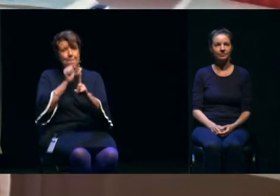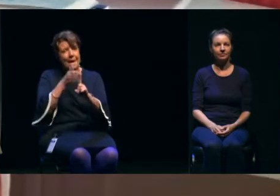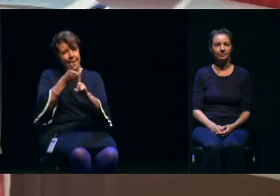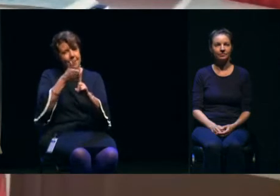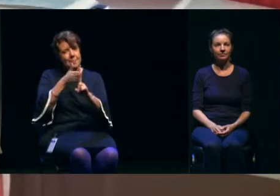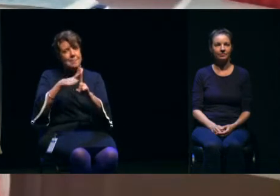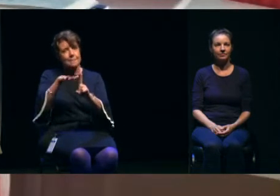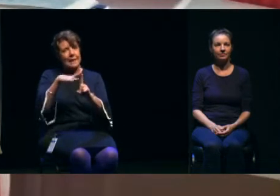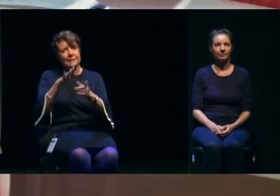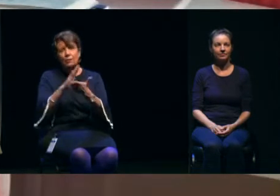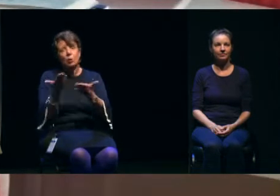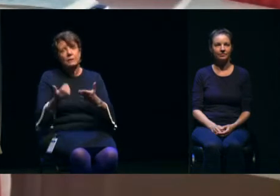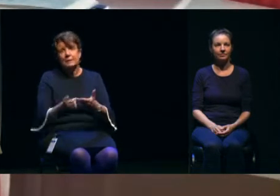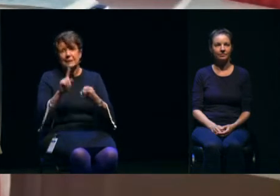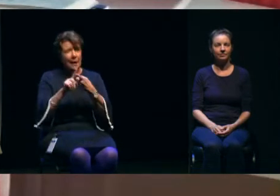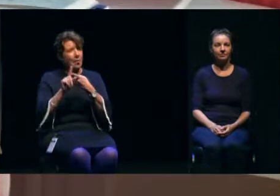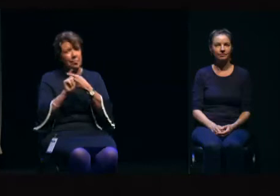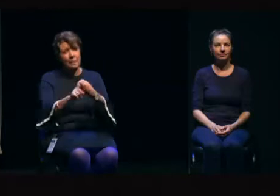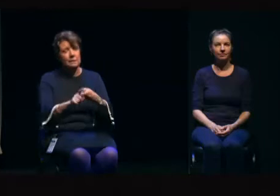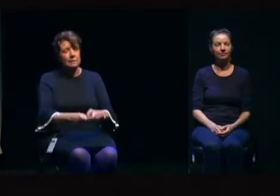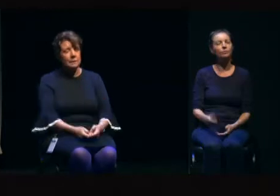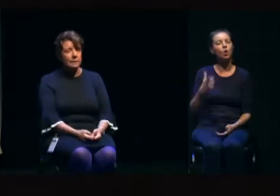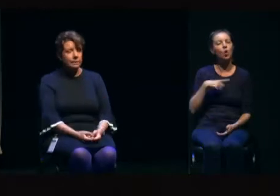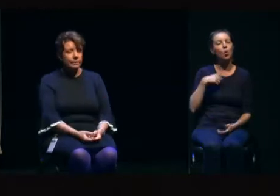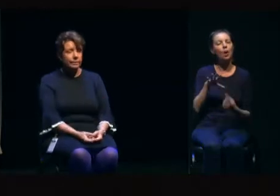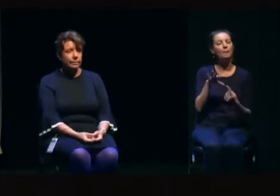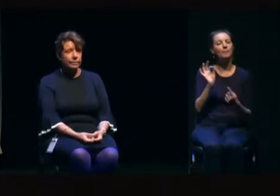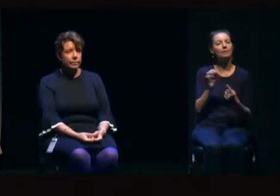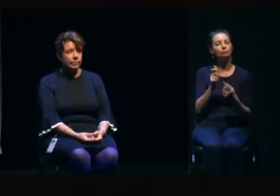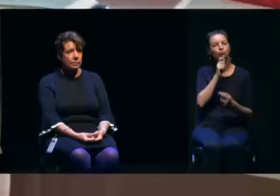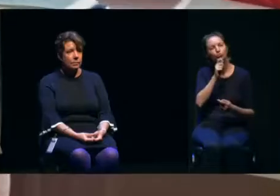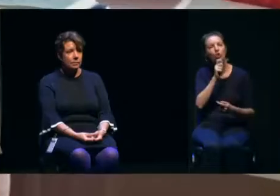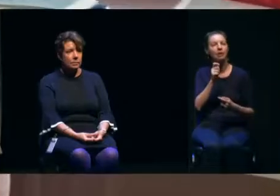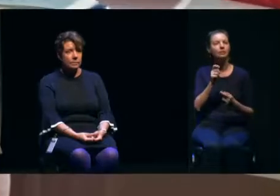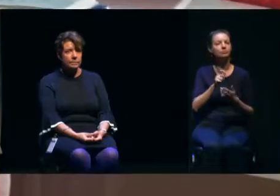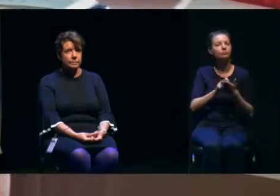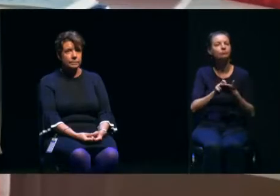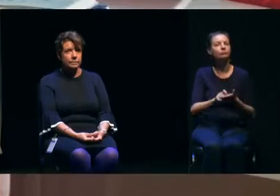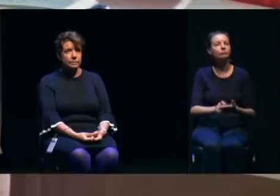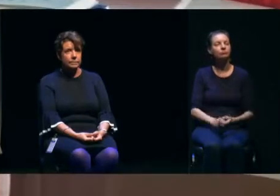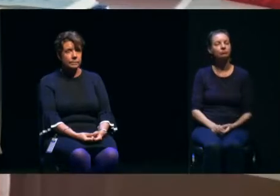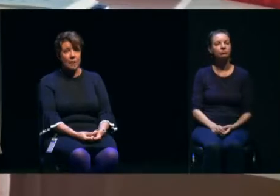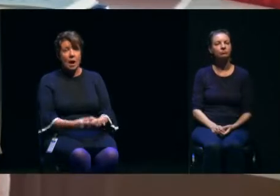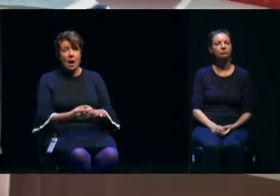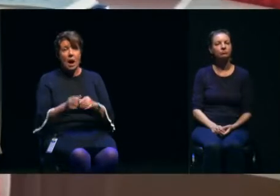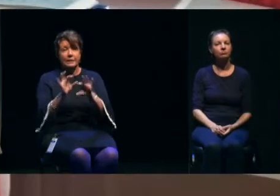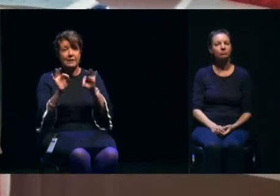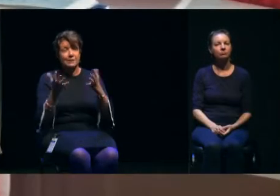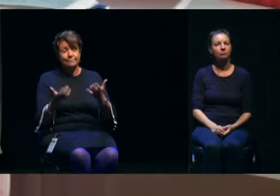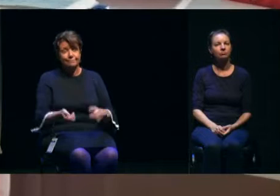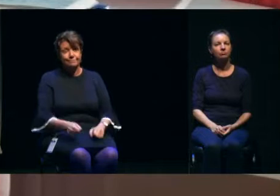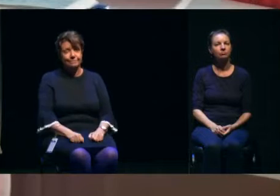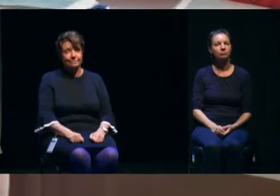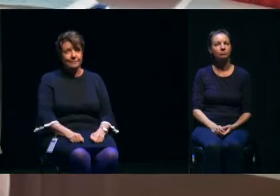place, of course, and it still is. Why did you choose journalism, Isabel? I didn't. Look, I